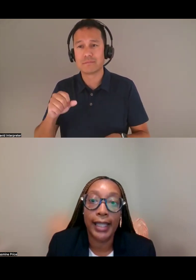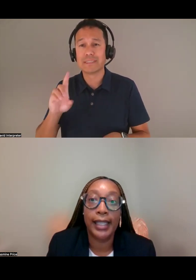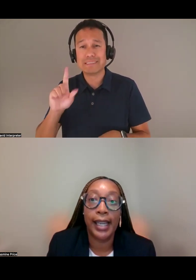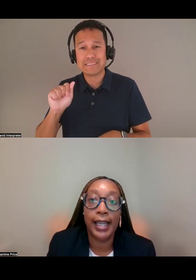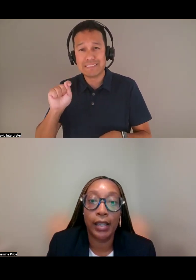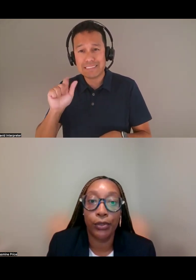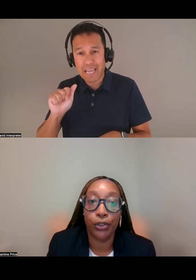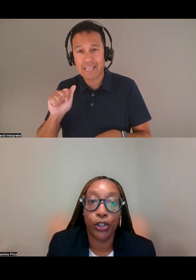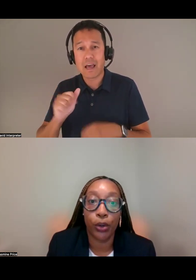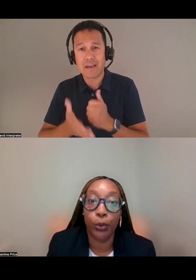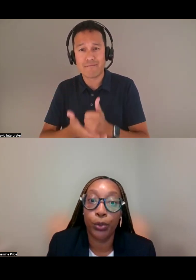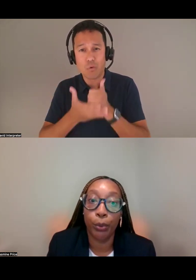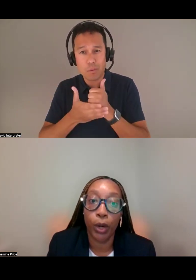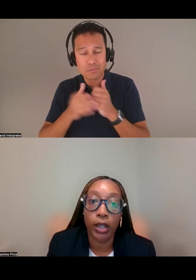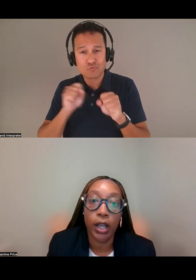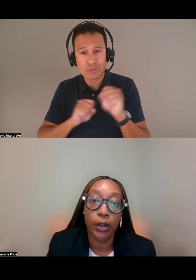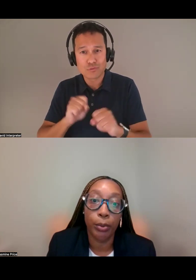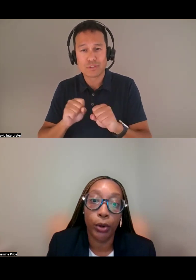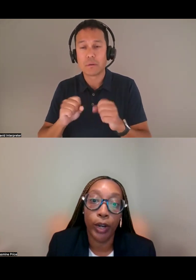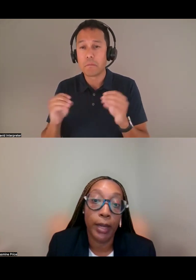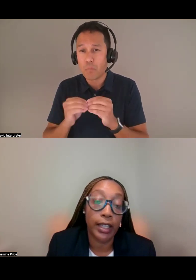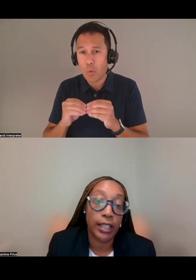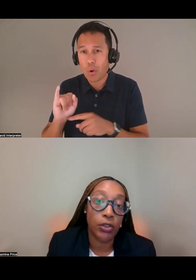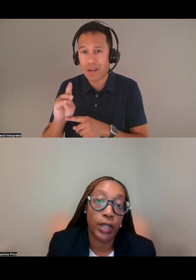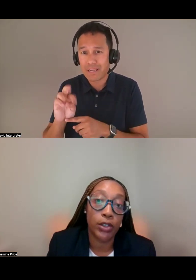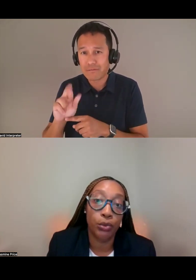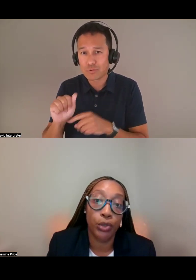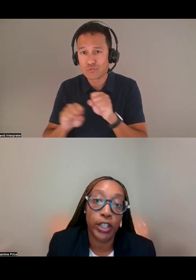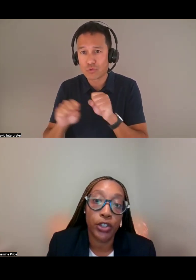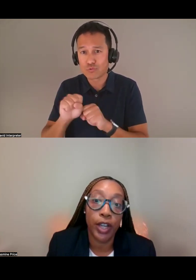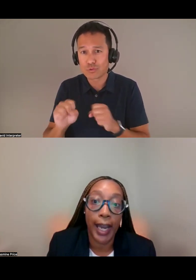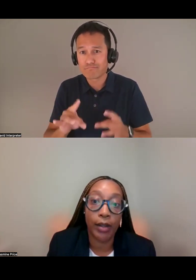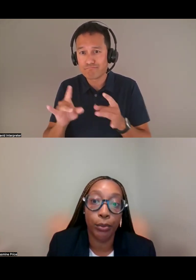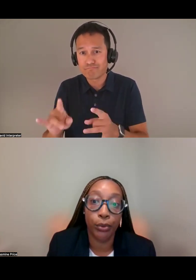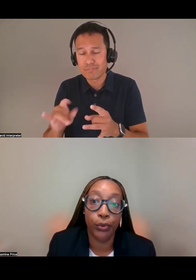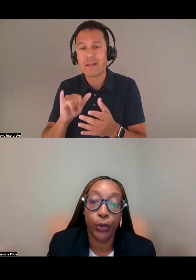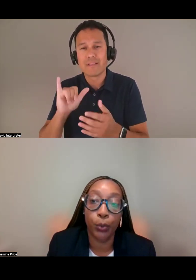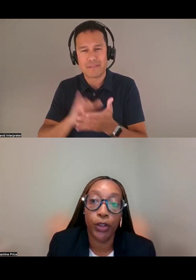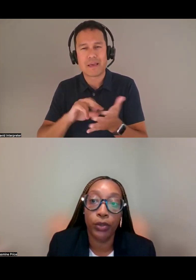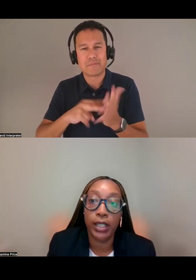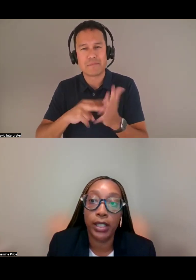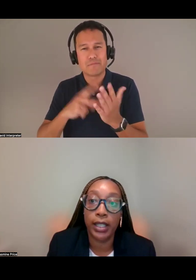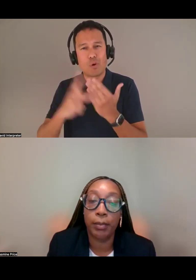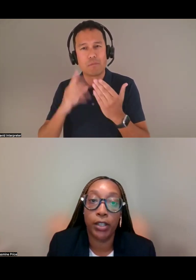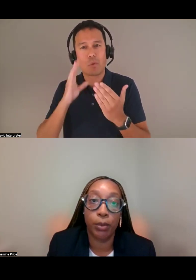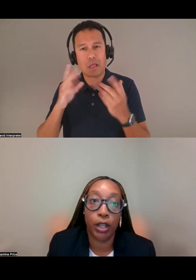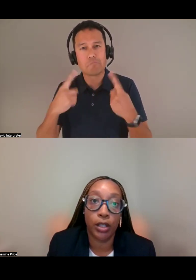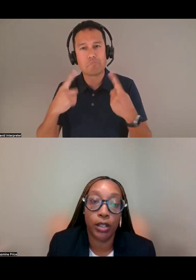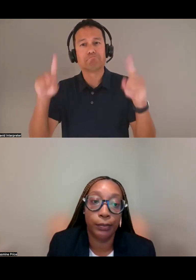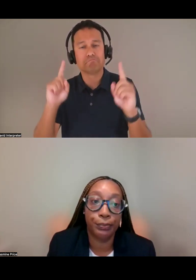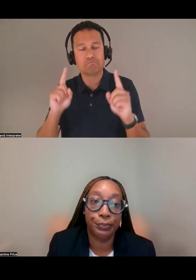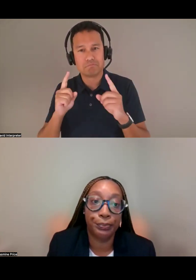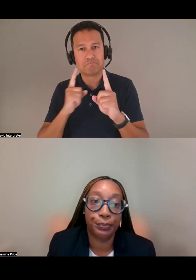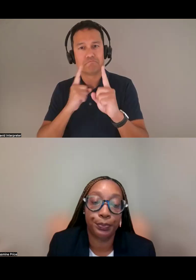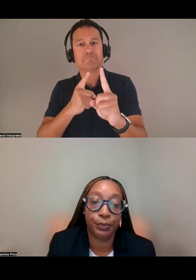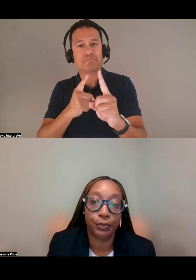strategies, and an enhanced infrastructure will support the program in continuing to reach and improve those 136